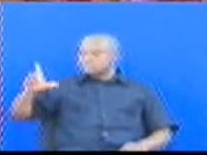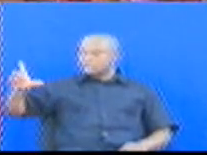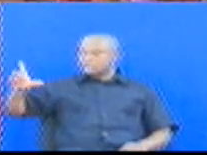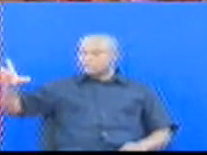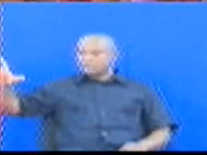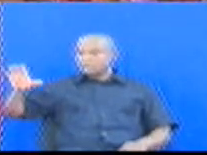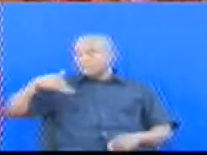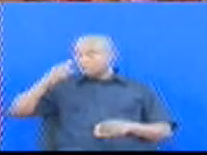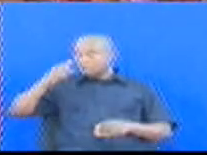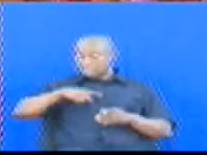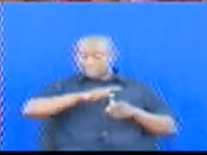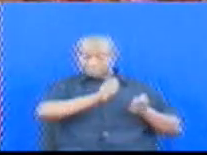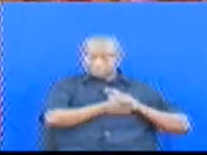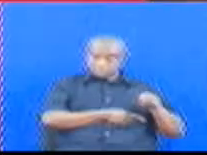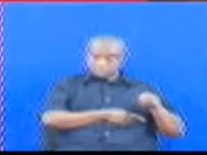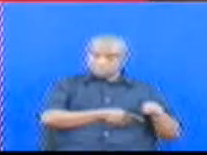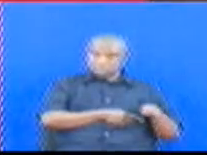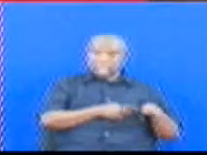kwenye marekebisho,